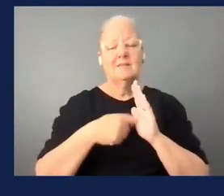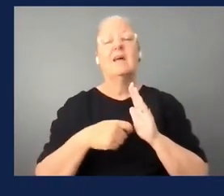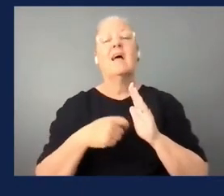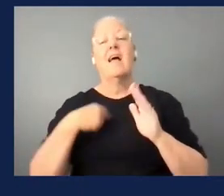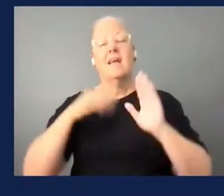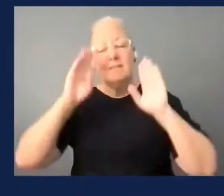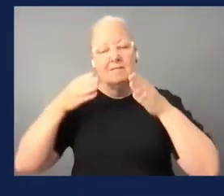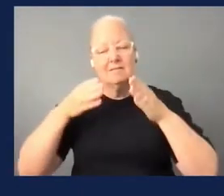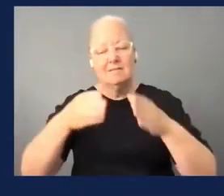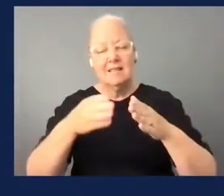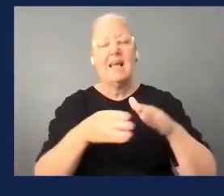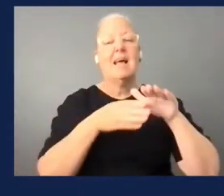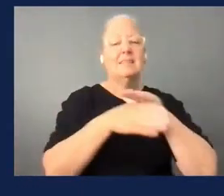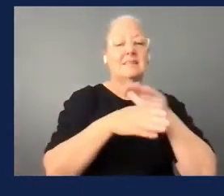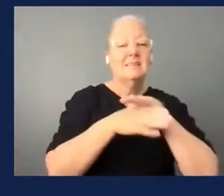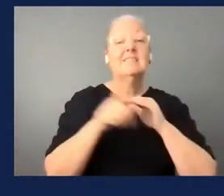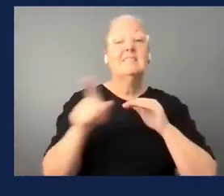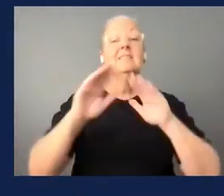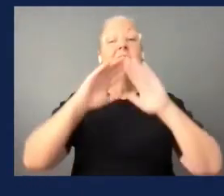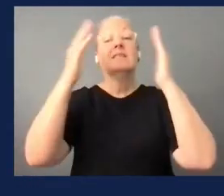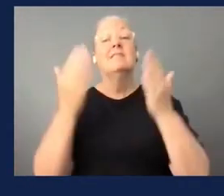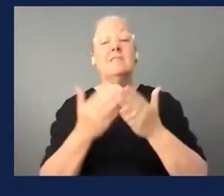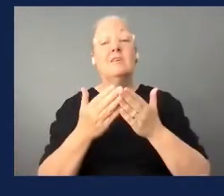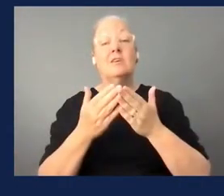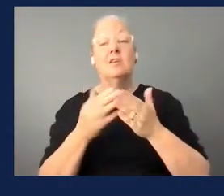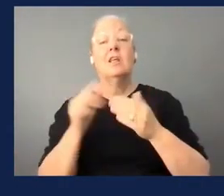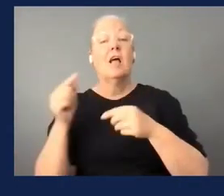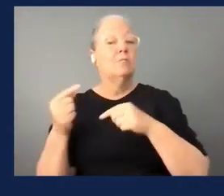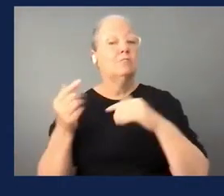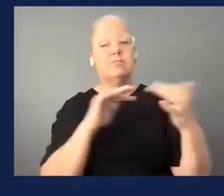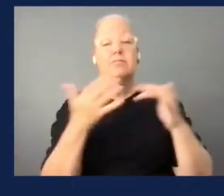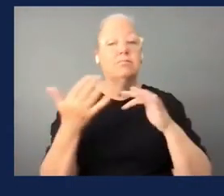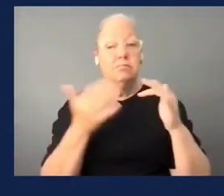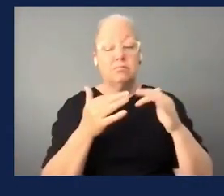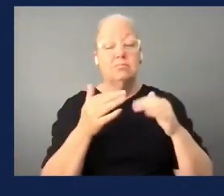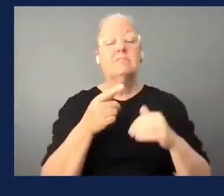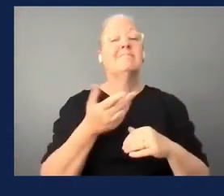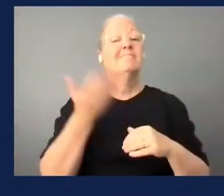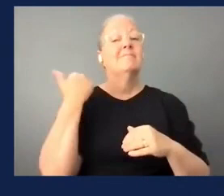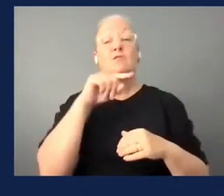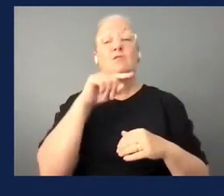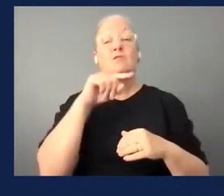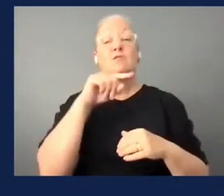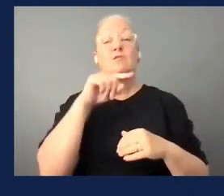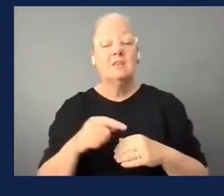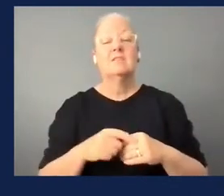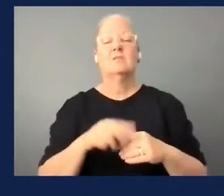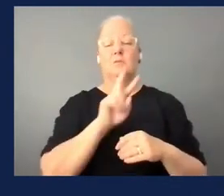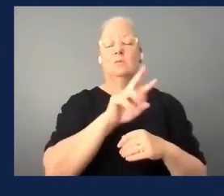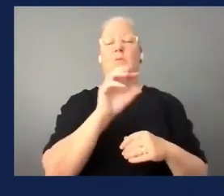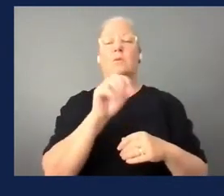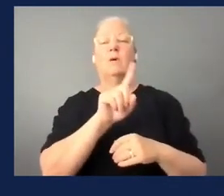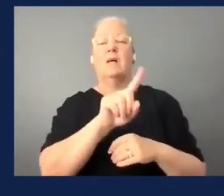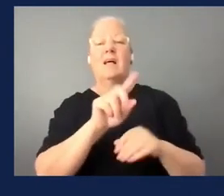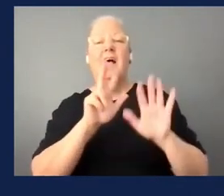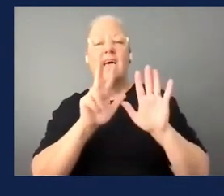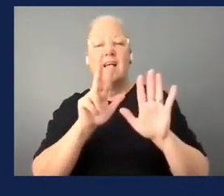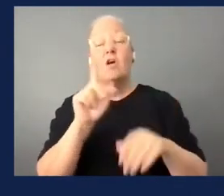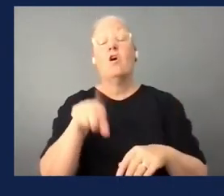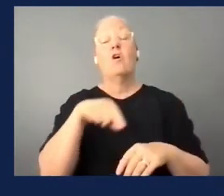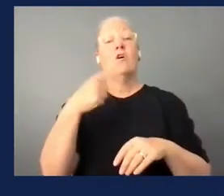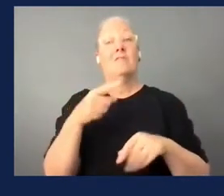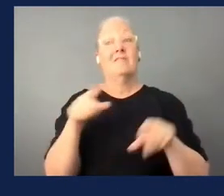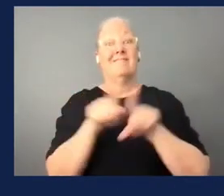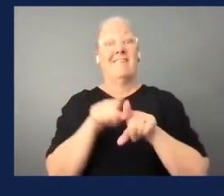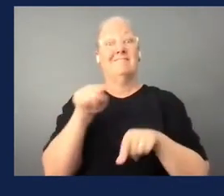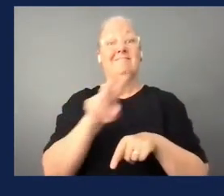the World Cup in Russia in 2018. And I was at the third International Cafe Conference in Bilbao that same year. So it's really